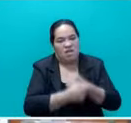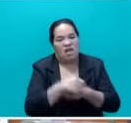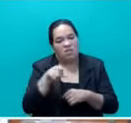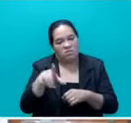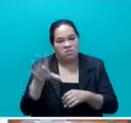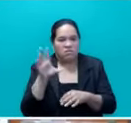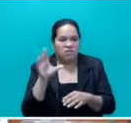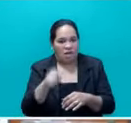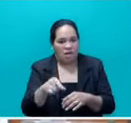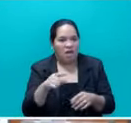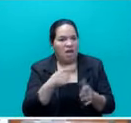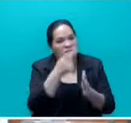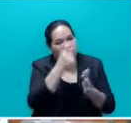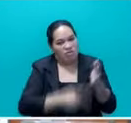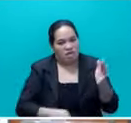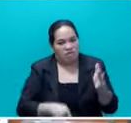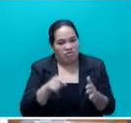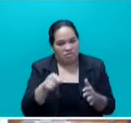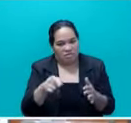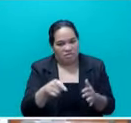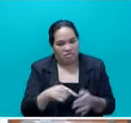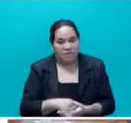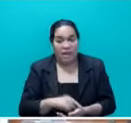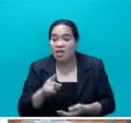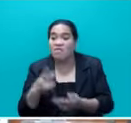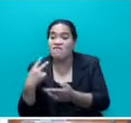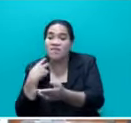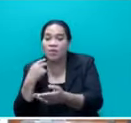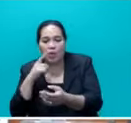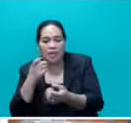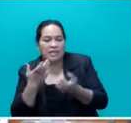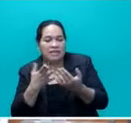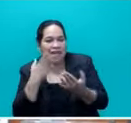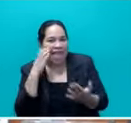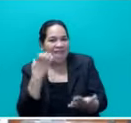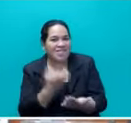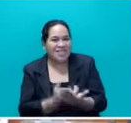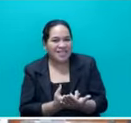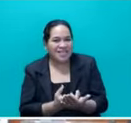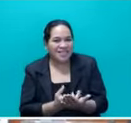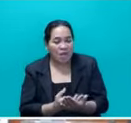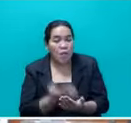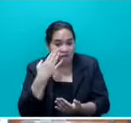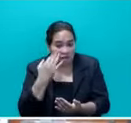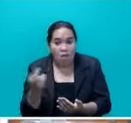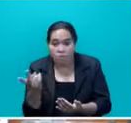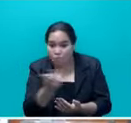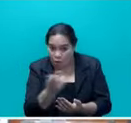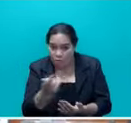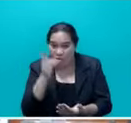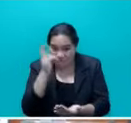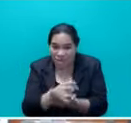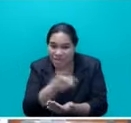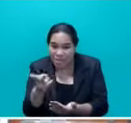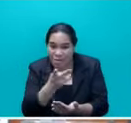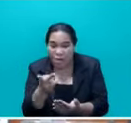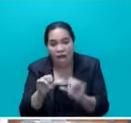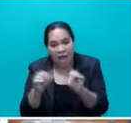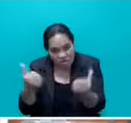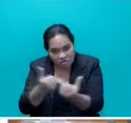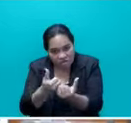the supposed victim also gives evidence. And as we found in a number of cases where there are two consenting teenagers have had